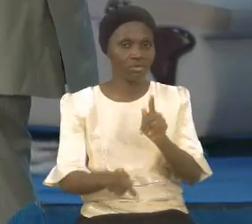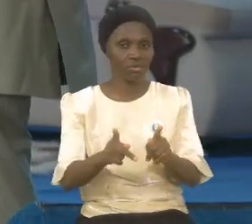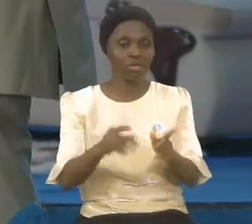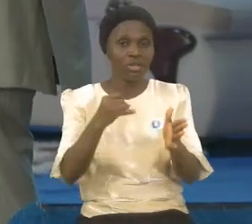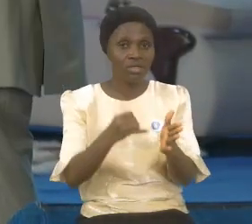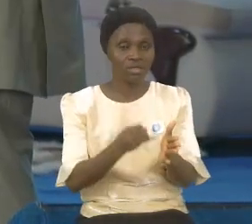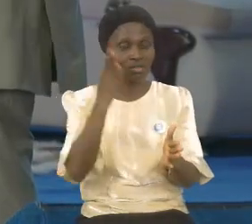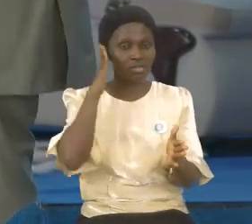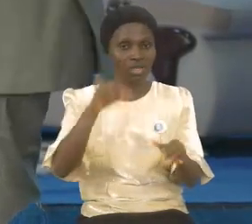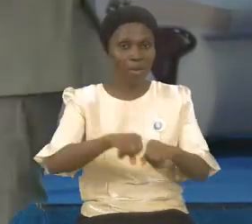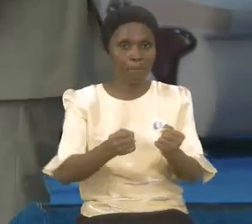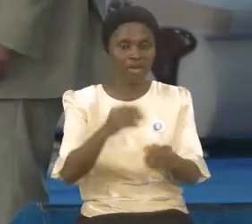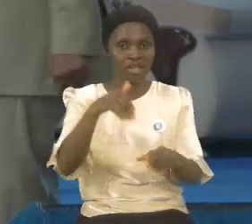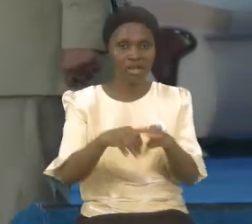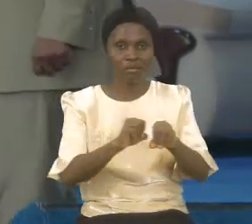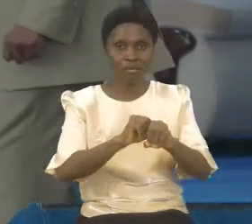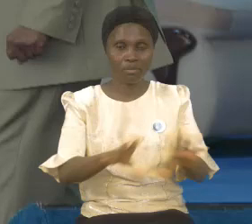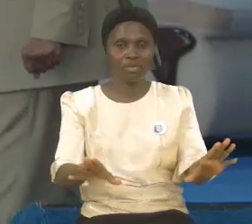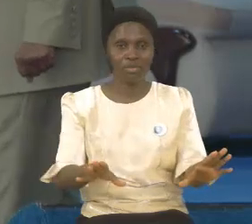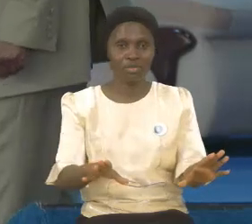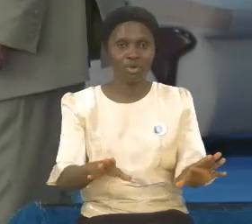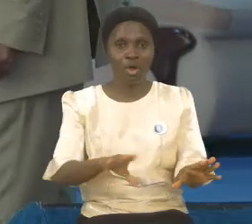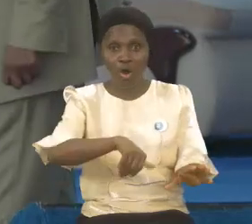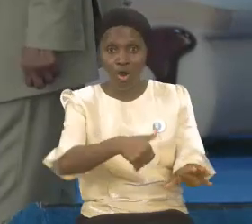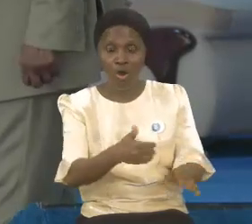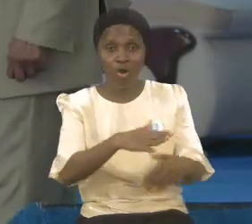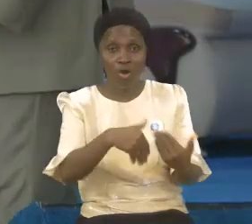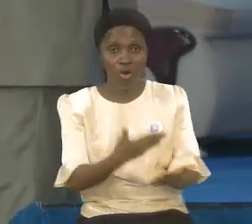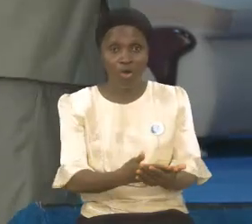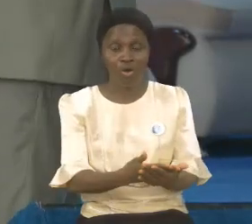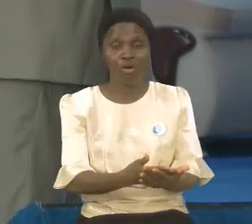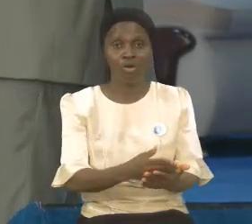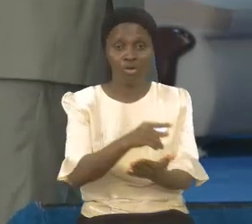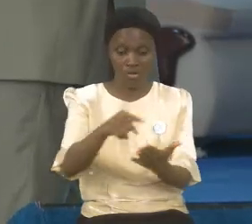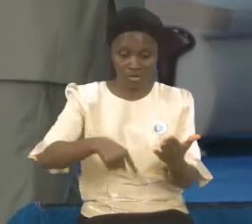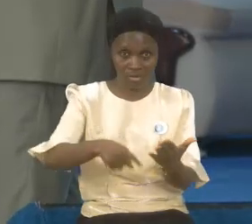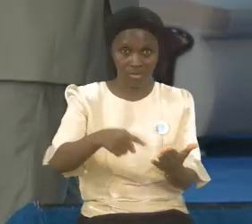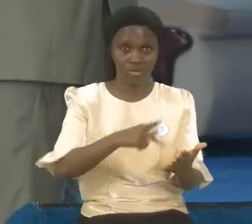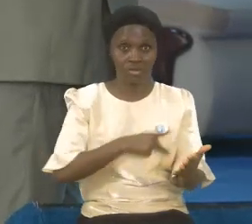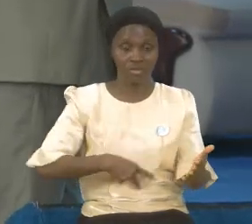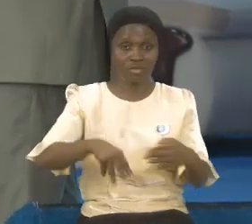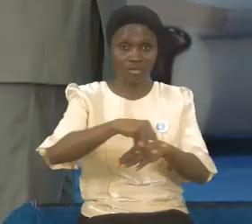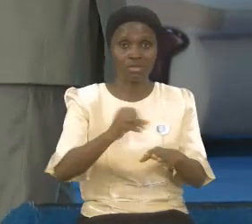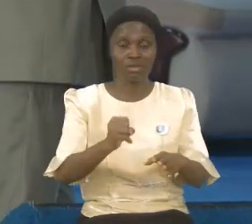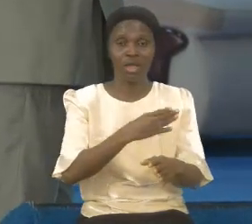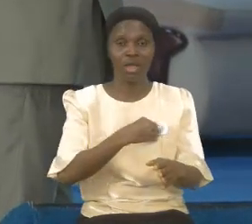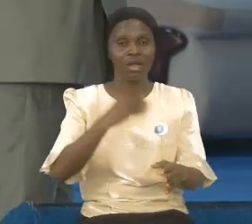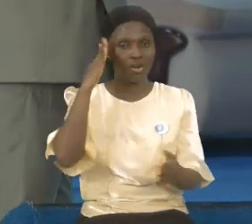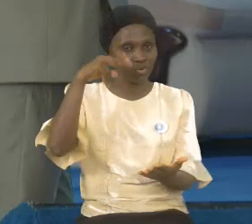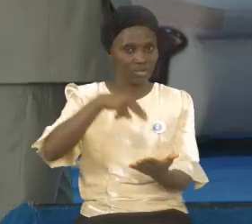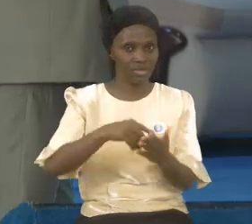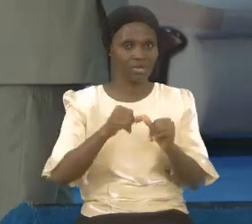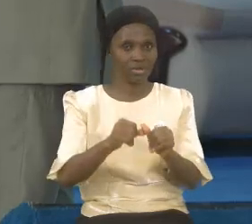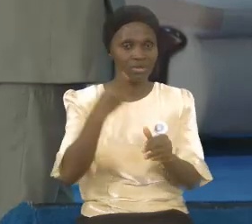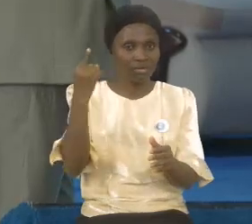in pieces and consume all these kingdoms, and it shall stand forever. The kingdom